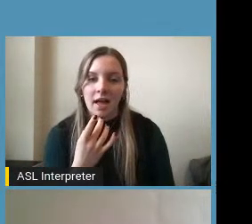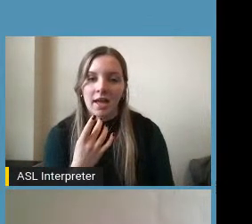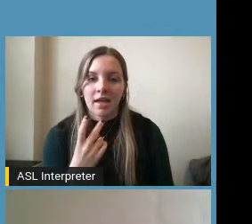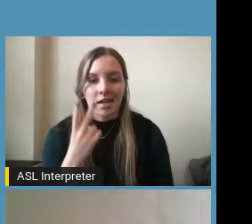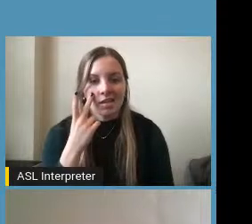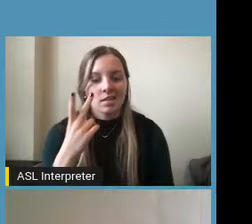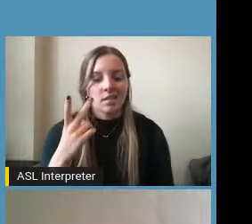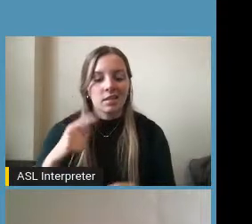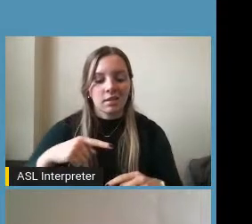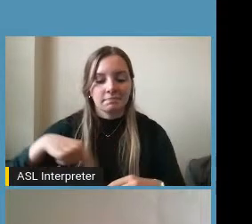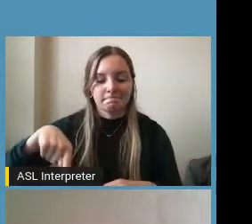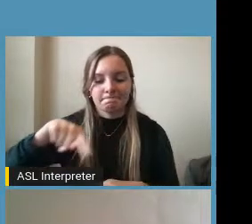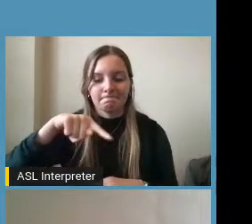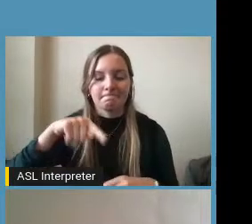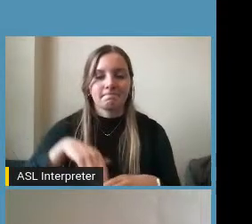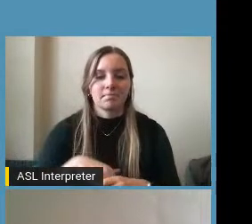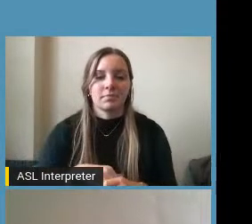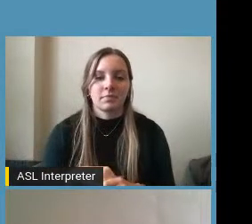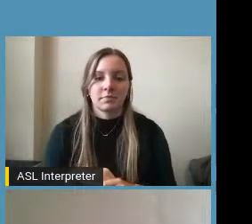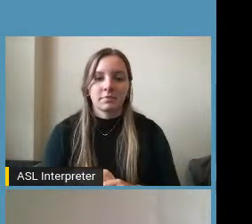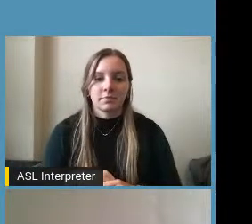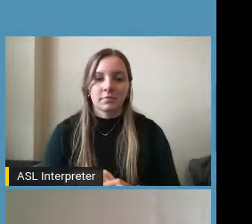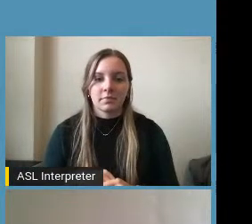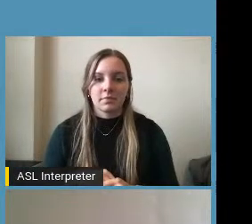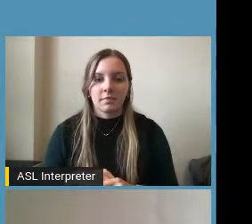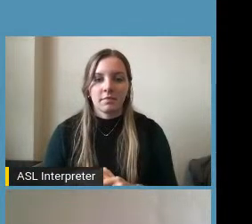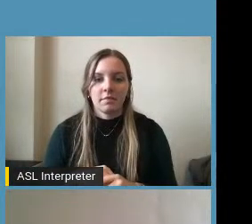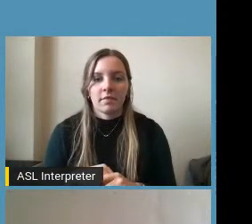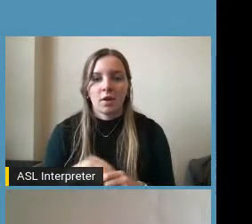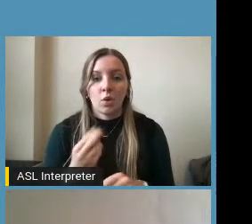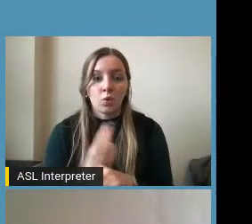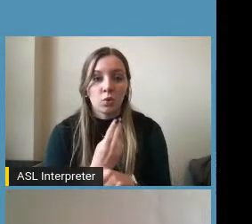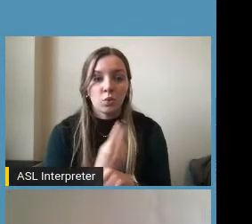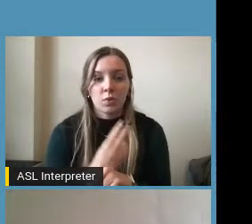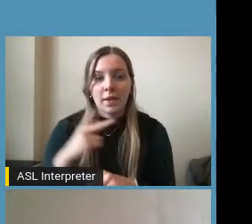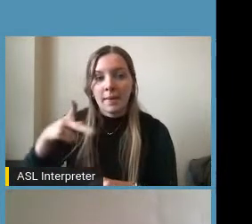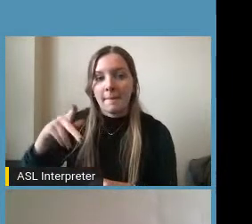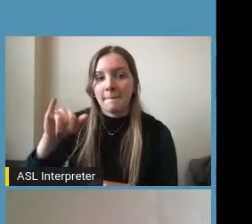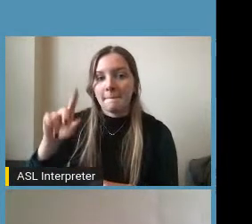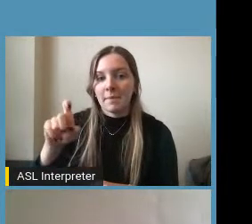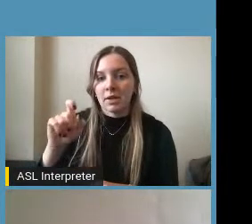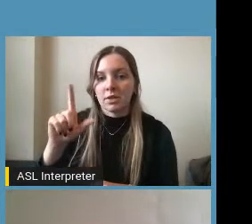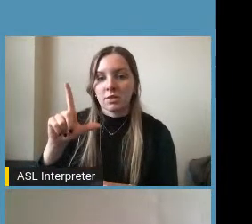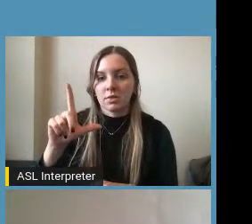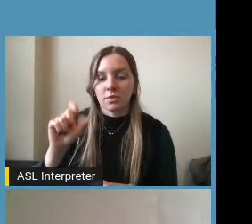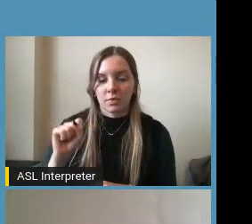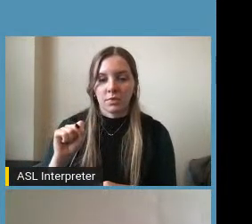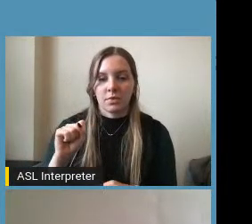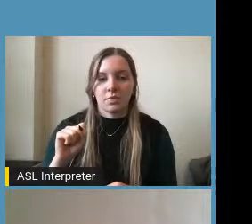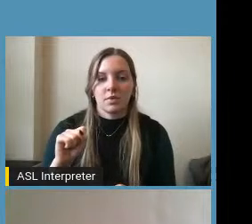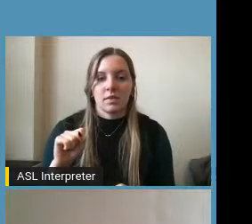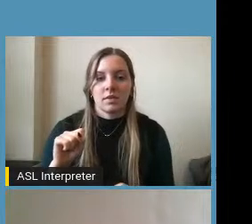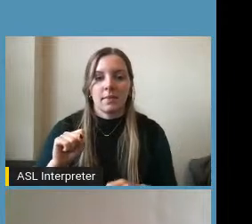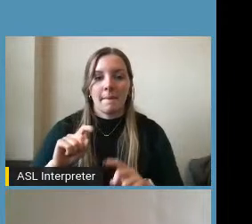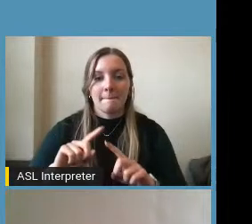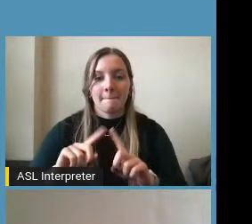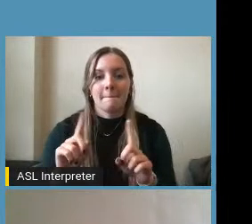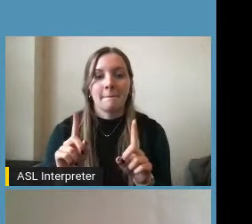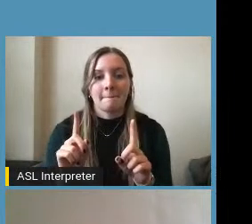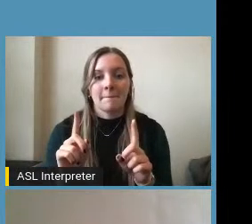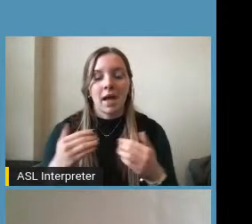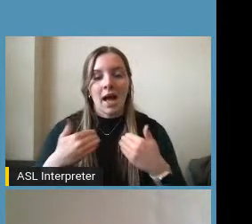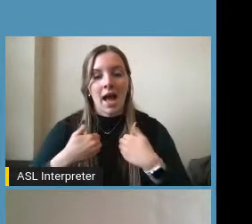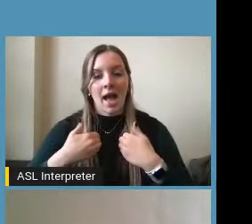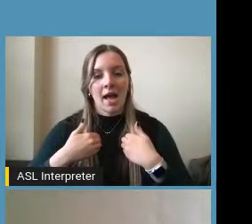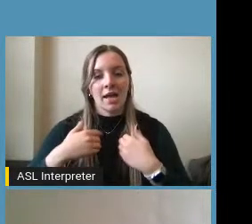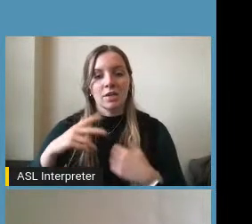2D image, it's pixel-based, but it contains 3D information about the surface shape. This is based on work that came out